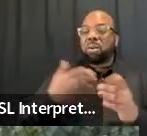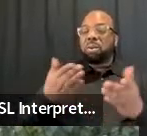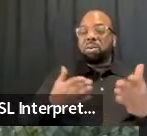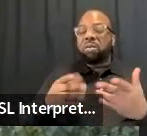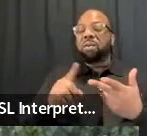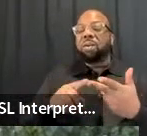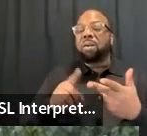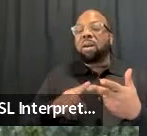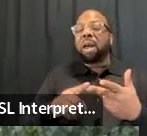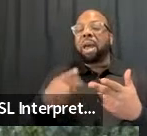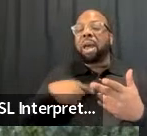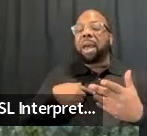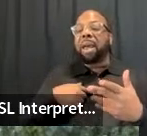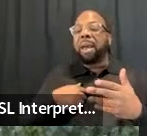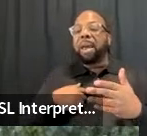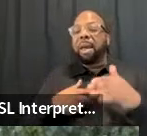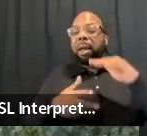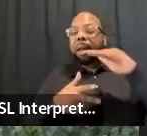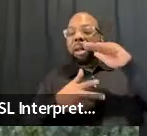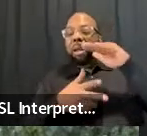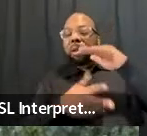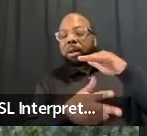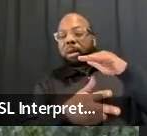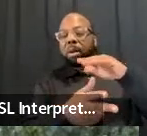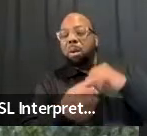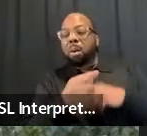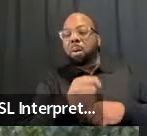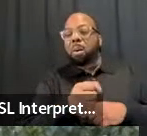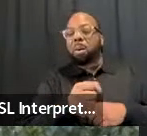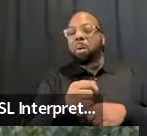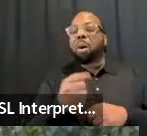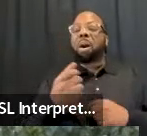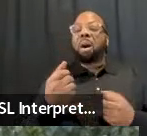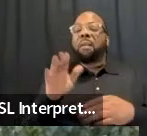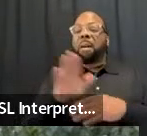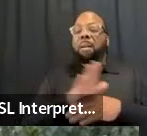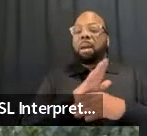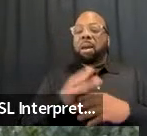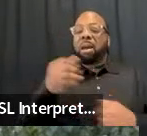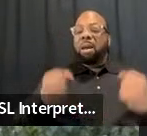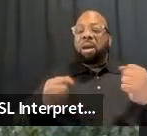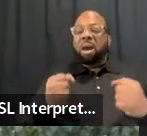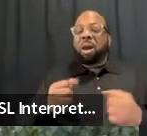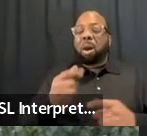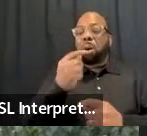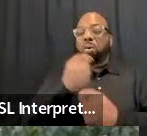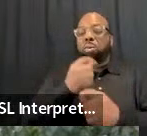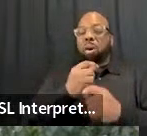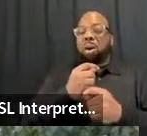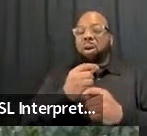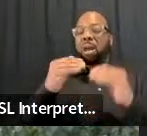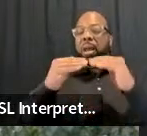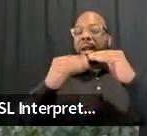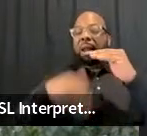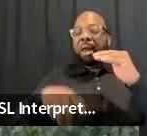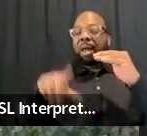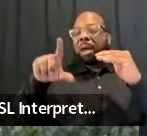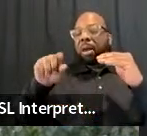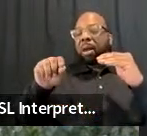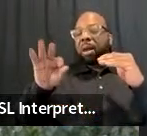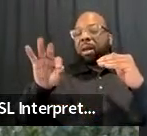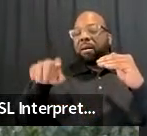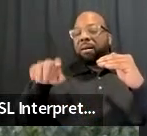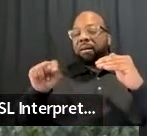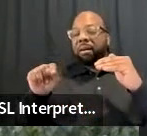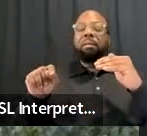of commercial vehicles. In particular, I'm talking about commercial trucks less than 20 feet, such as the box trucks that you might see